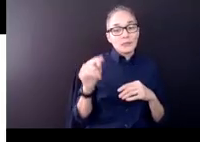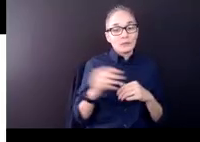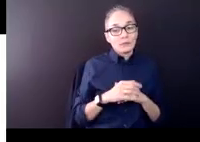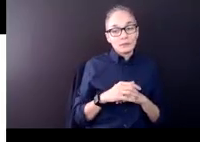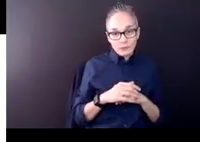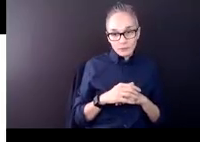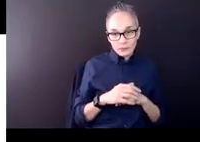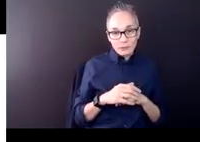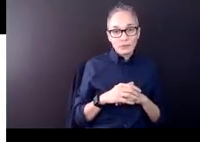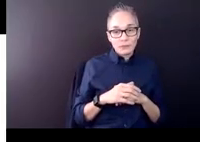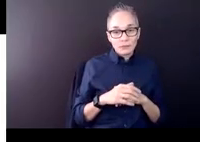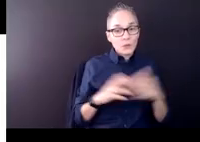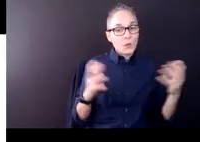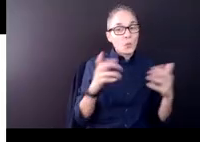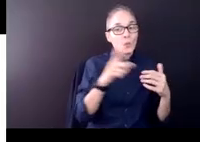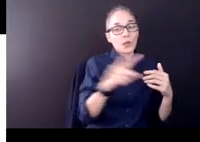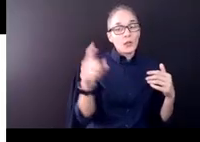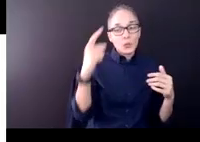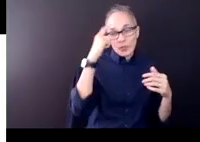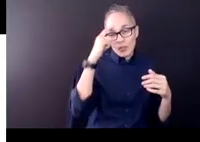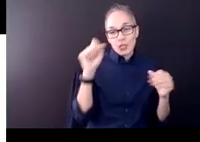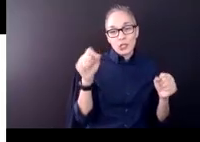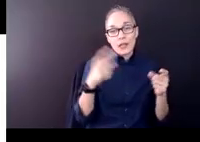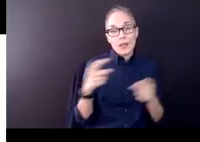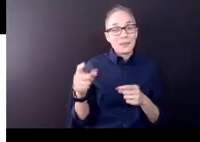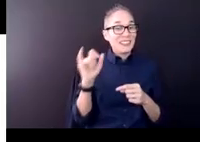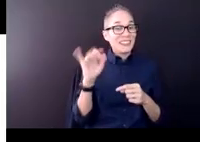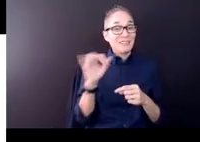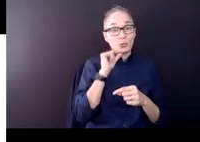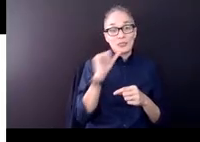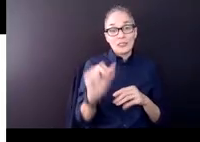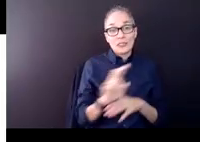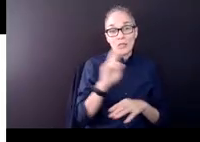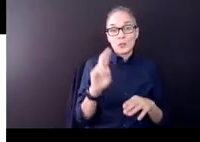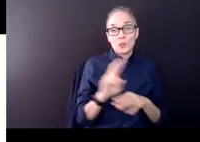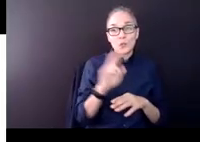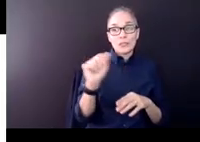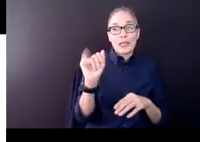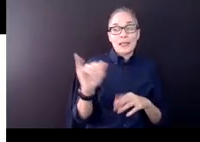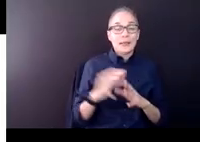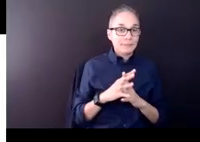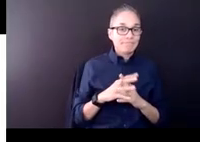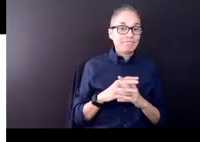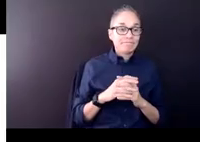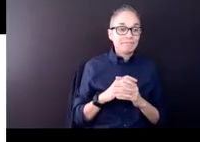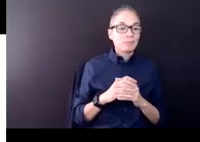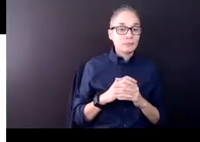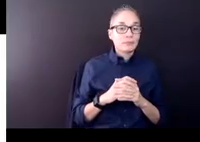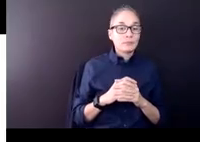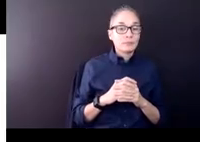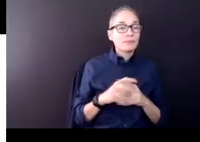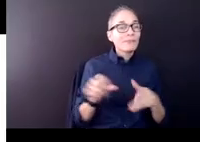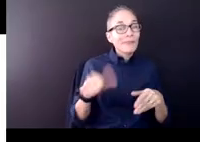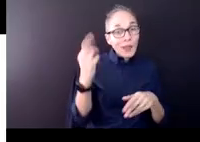not? What do you think would be achieved if you did not use AI? And again, what